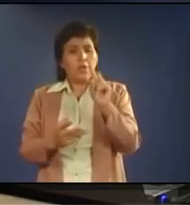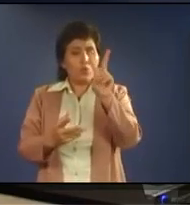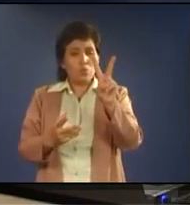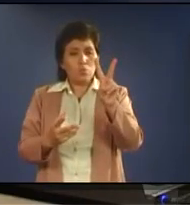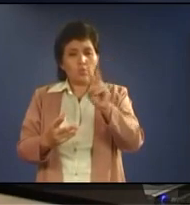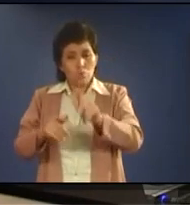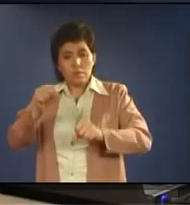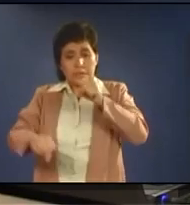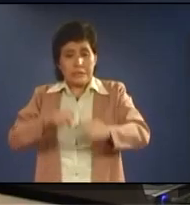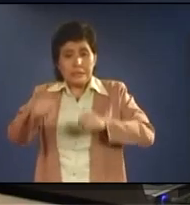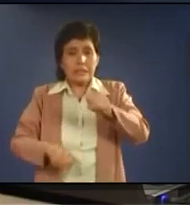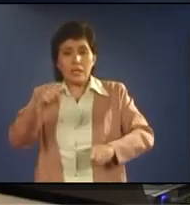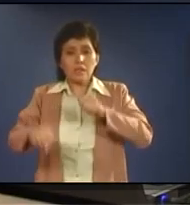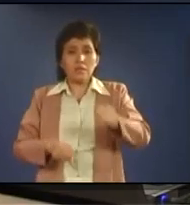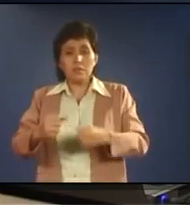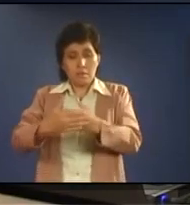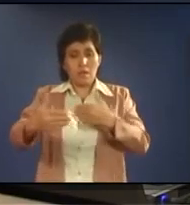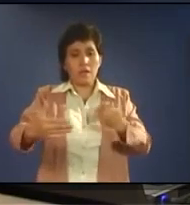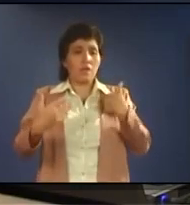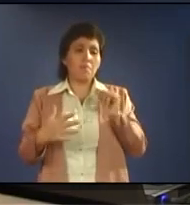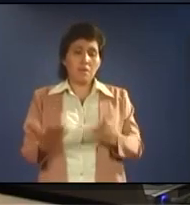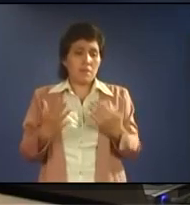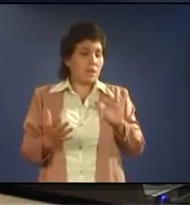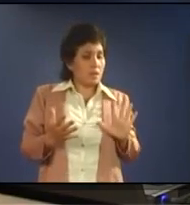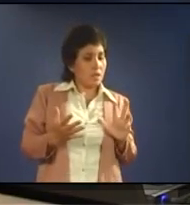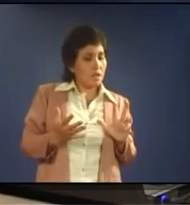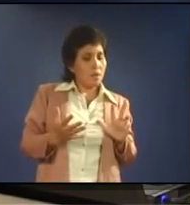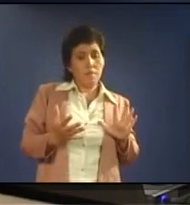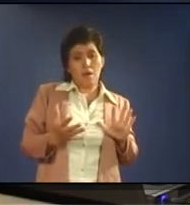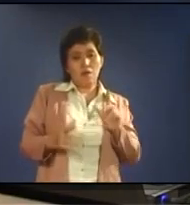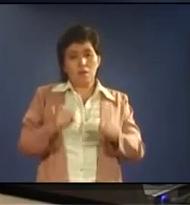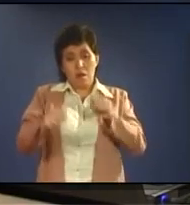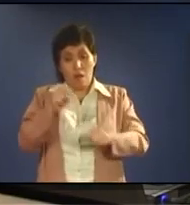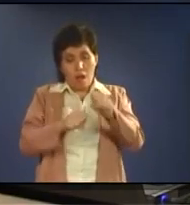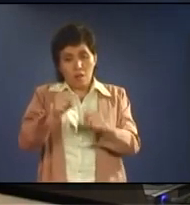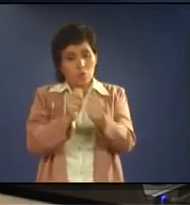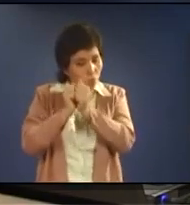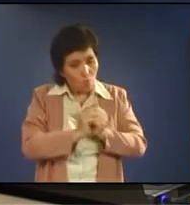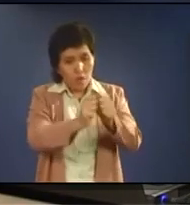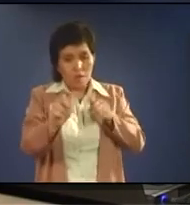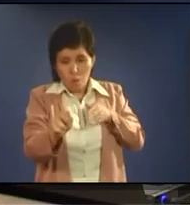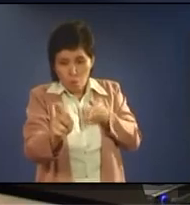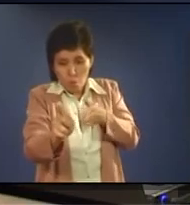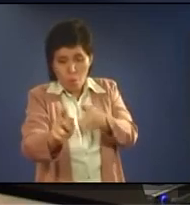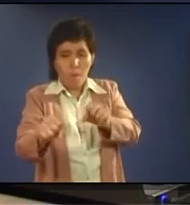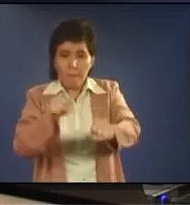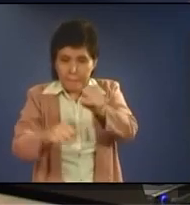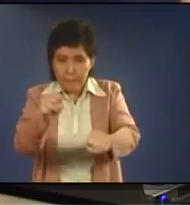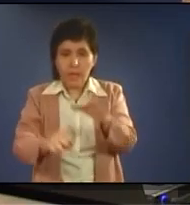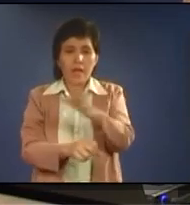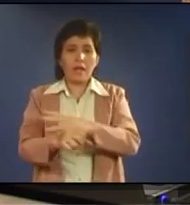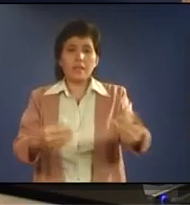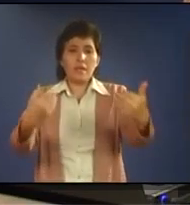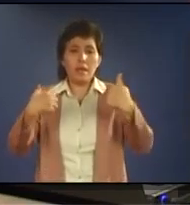cyclists in front, and behind there'll be 5 cyclists together, and they can catch up together, and they can form a big group. And then they